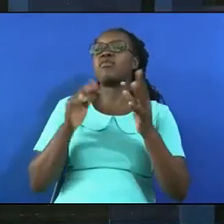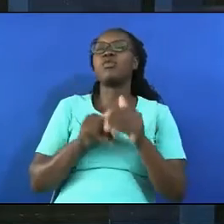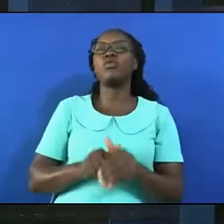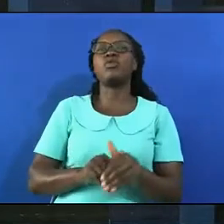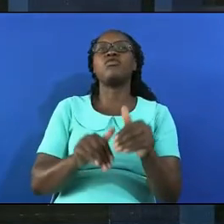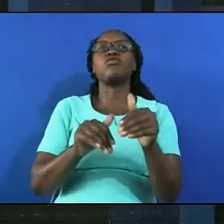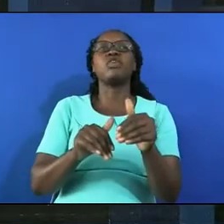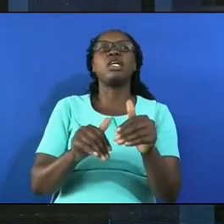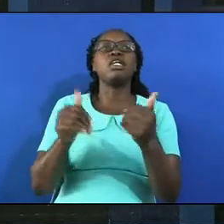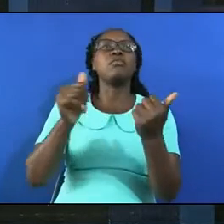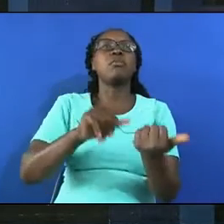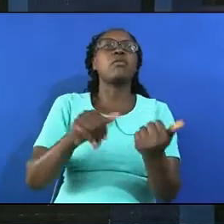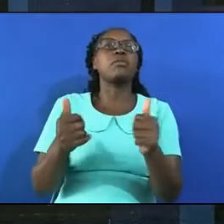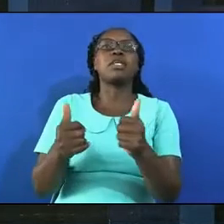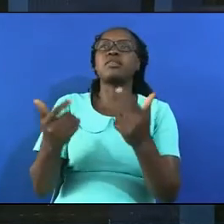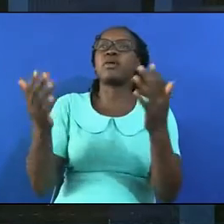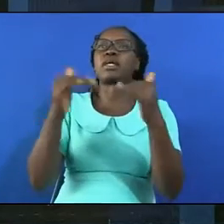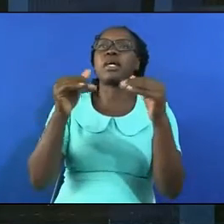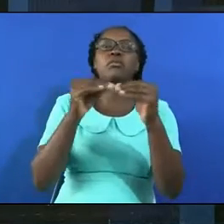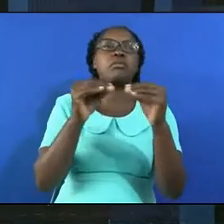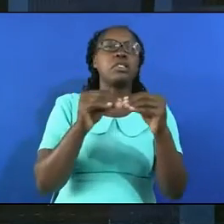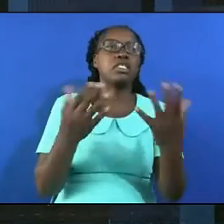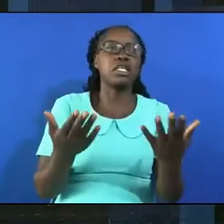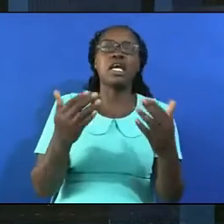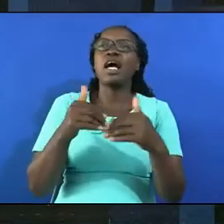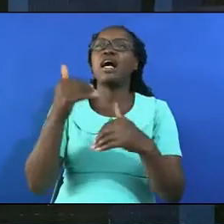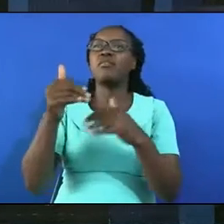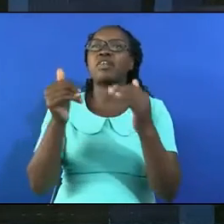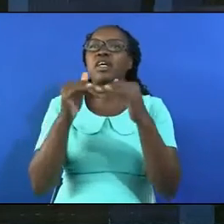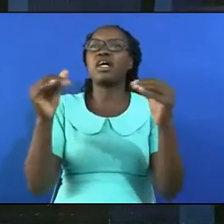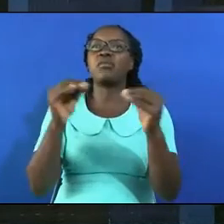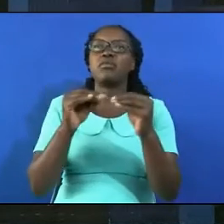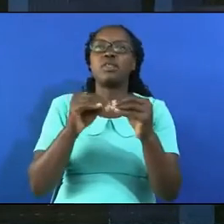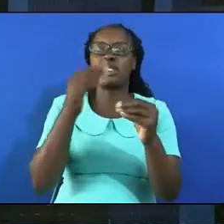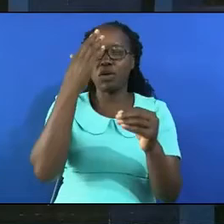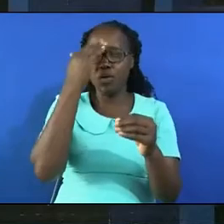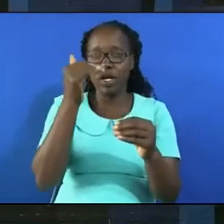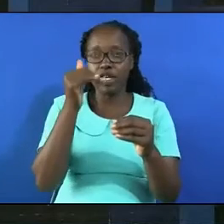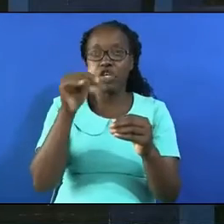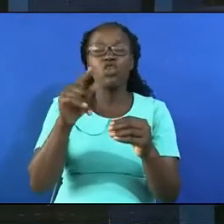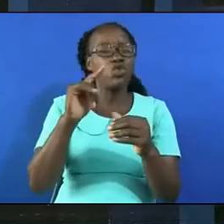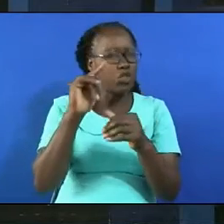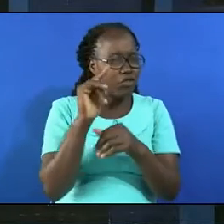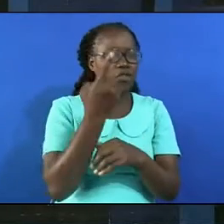follow. They will be getting baptized by camp meeting, after camp meeting, because you took the first step.